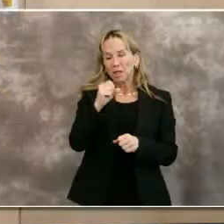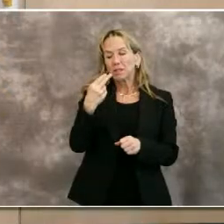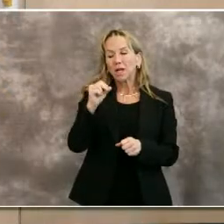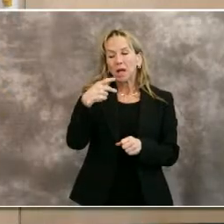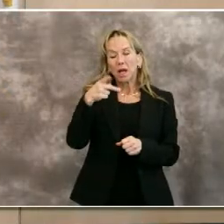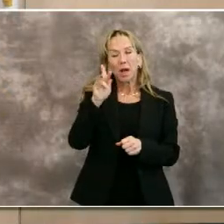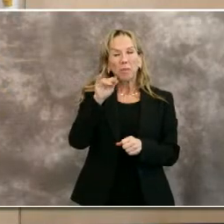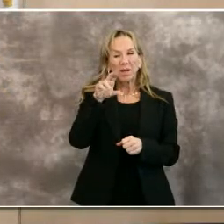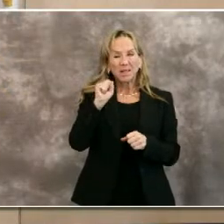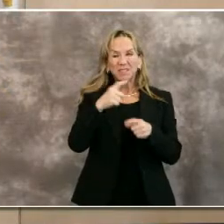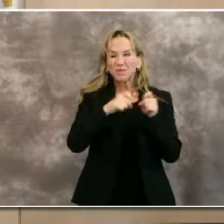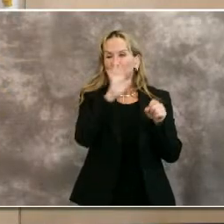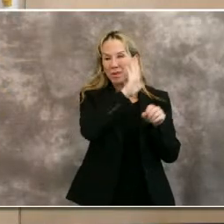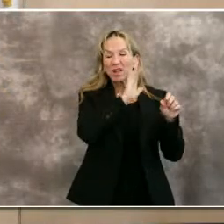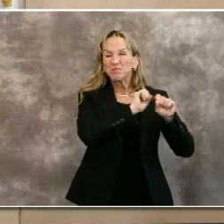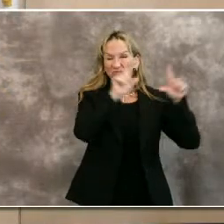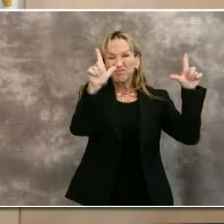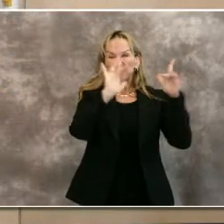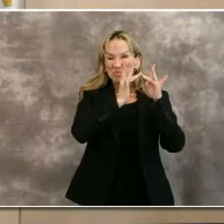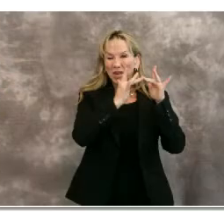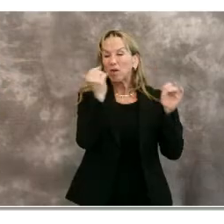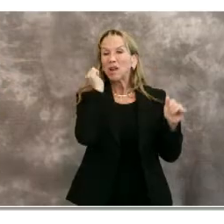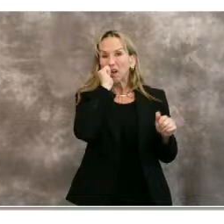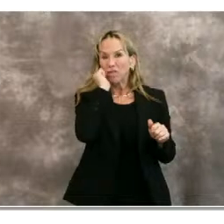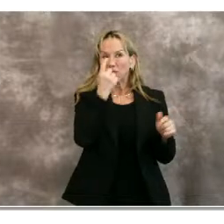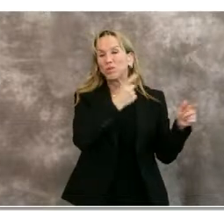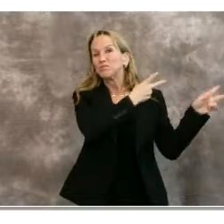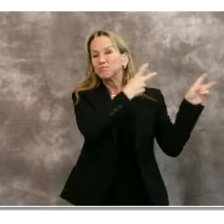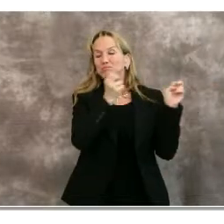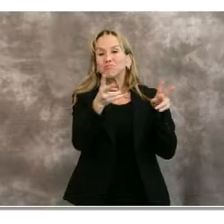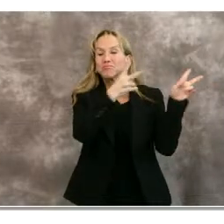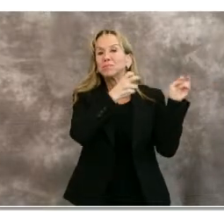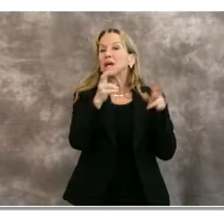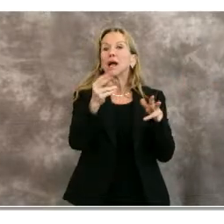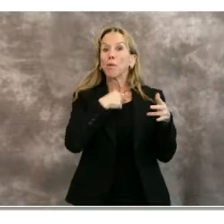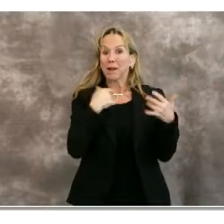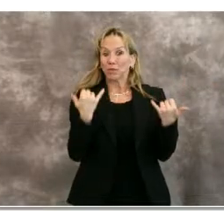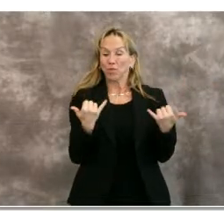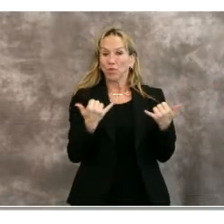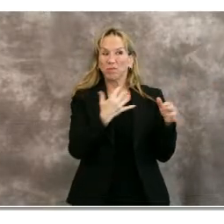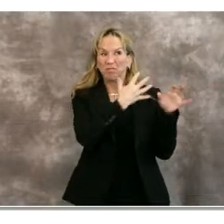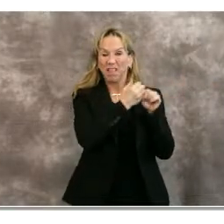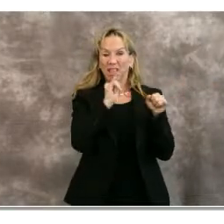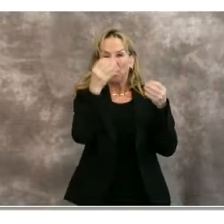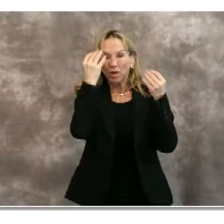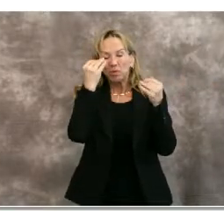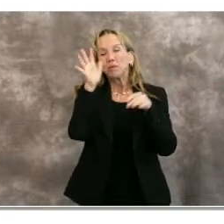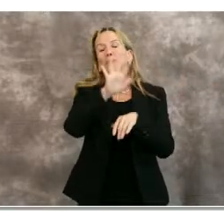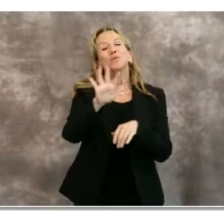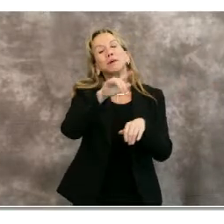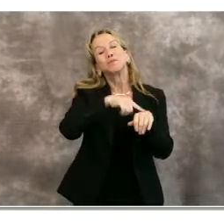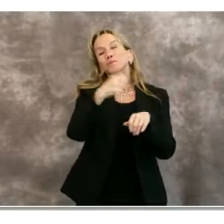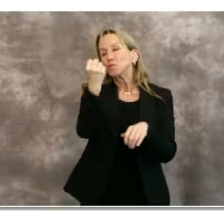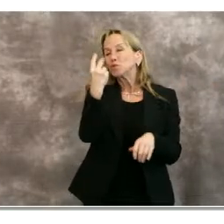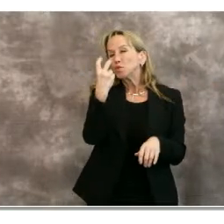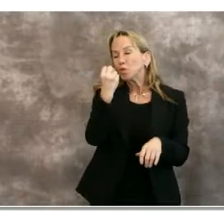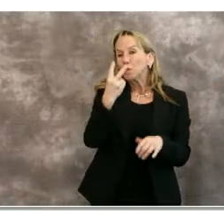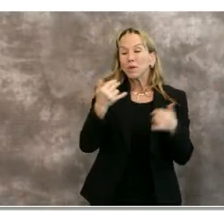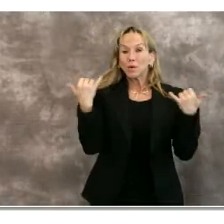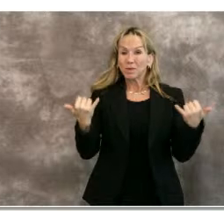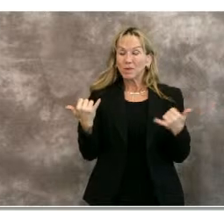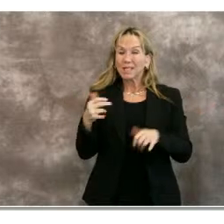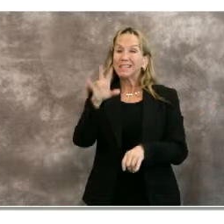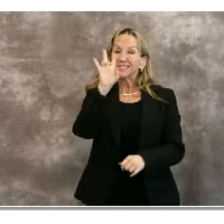on their dashboard. And our information shared with you today was obtained about noon. Globally, there were almost